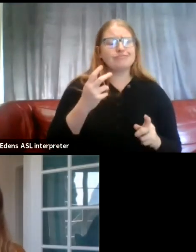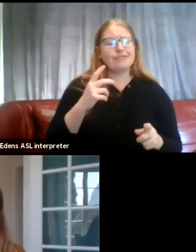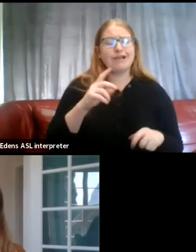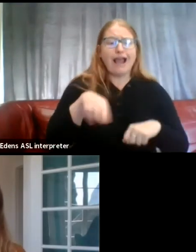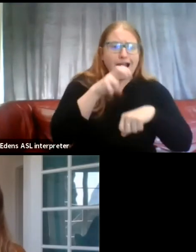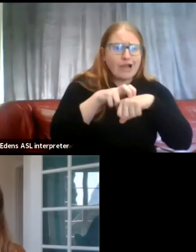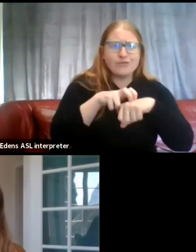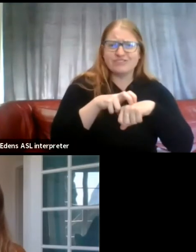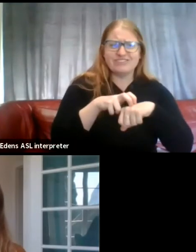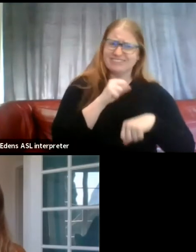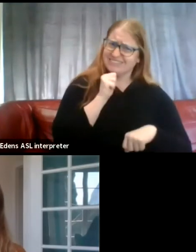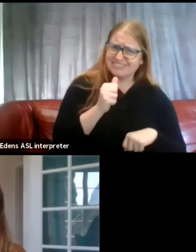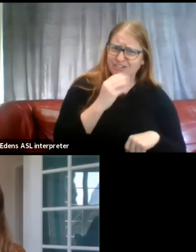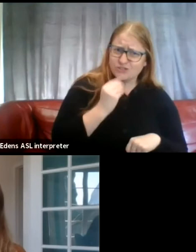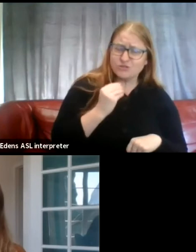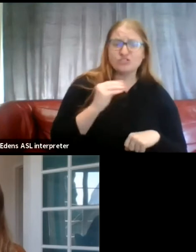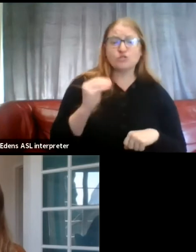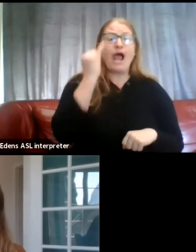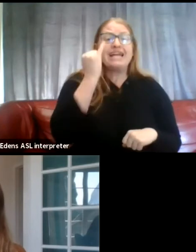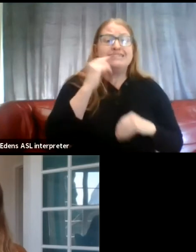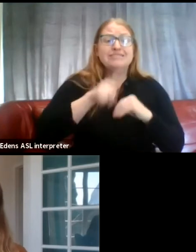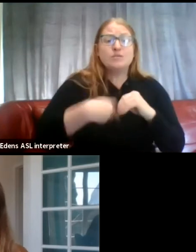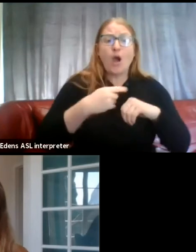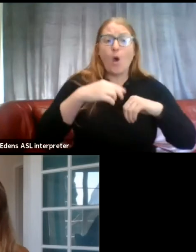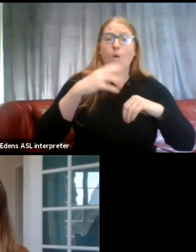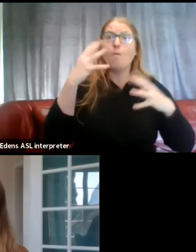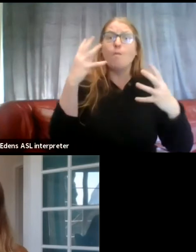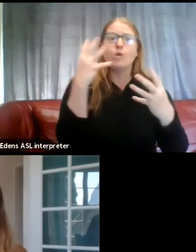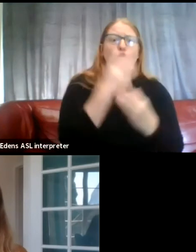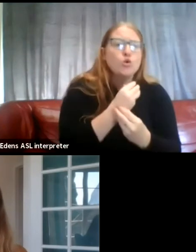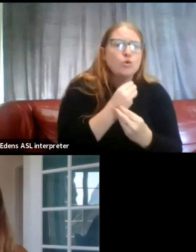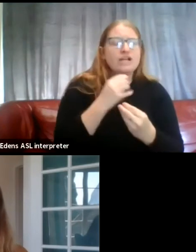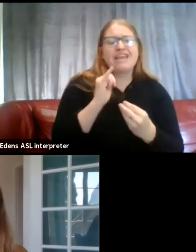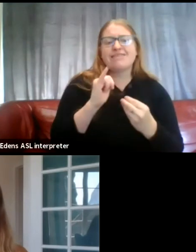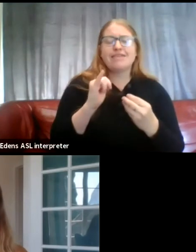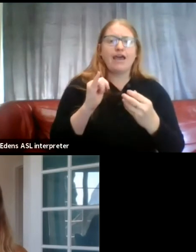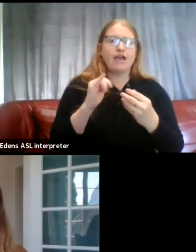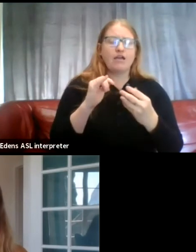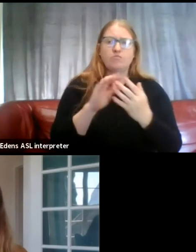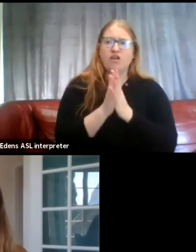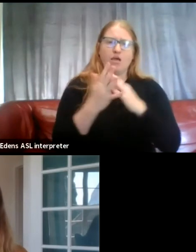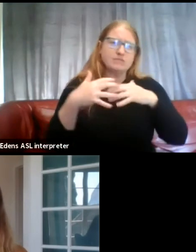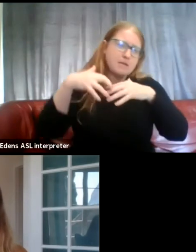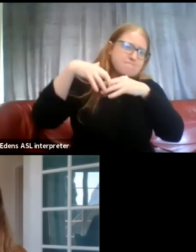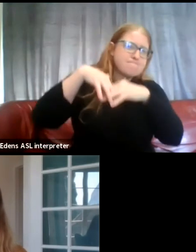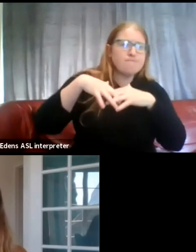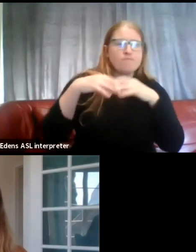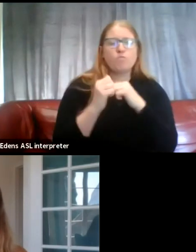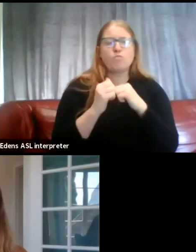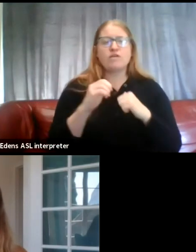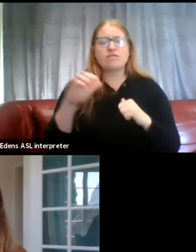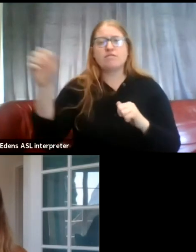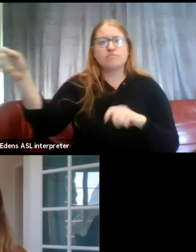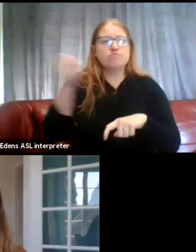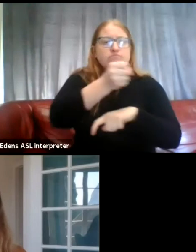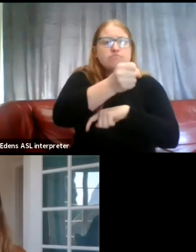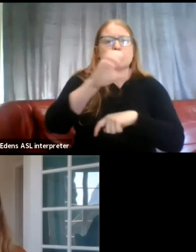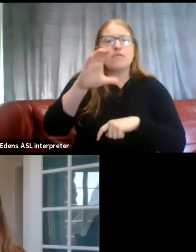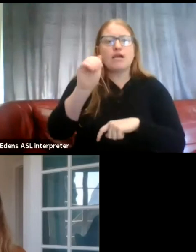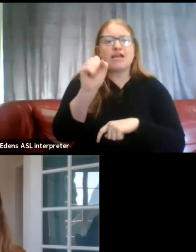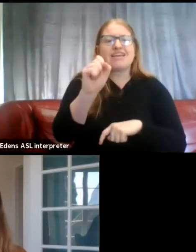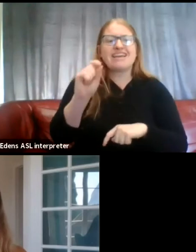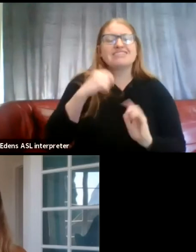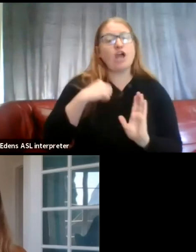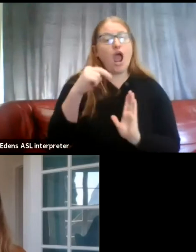beauty end up being embedded in the casting. So I think there are things like this. I read some criticism of